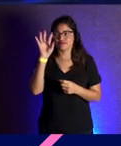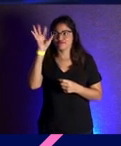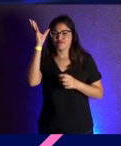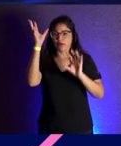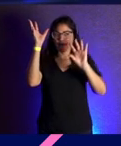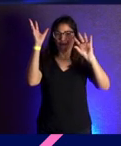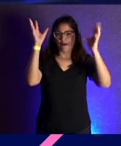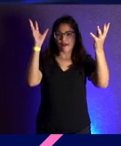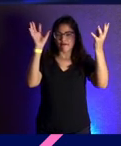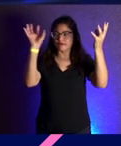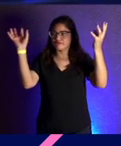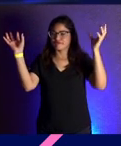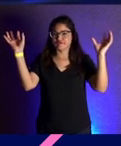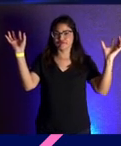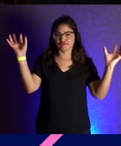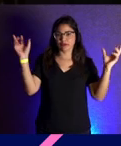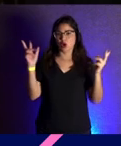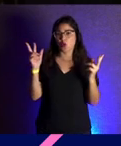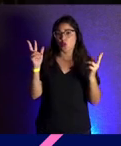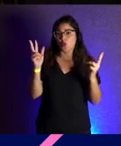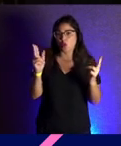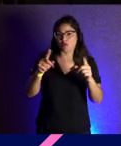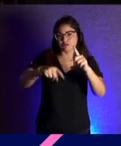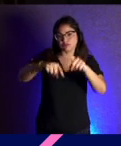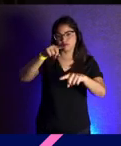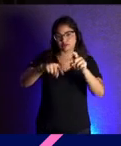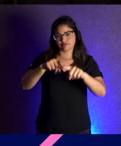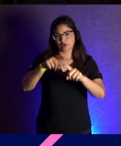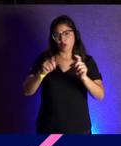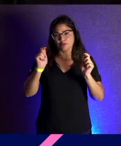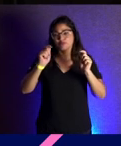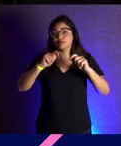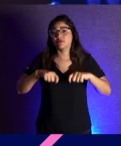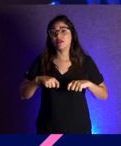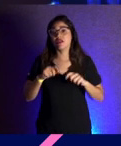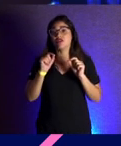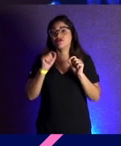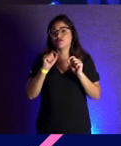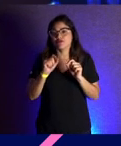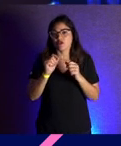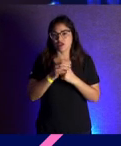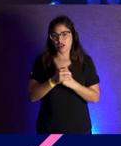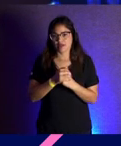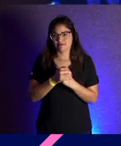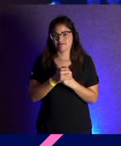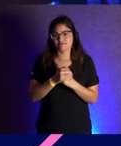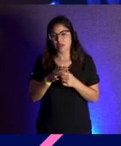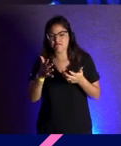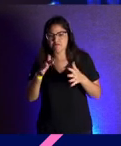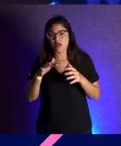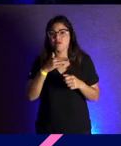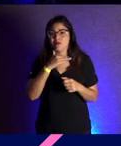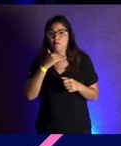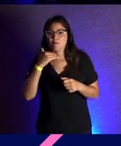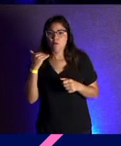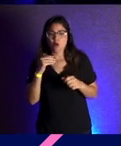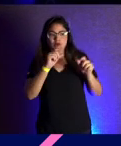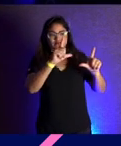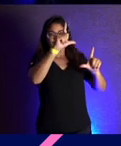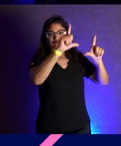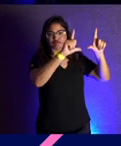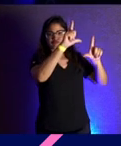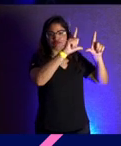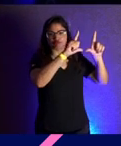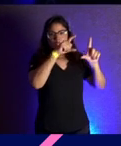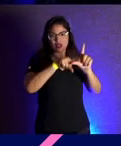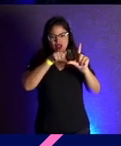events is equal to the opposite. Okay. The probability that death occurs that shows up in the media is not independent of the probability that shows up in the